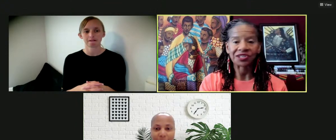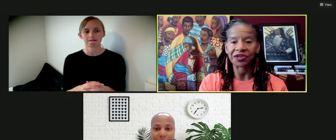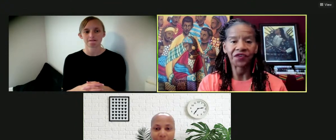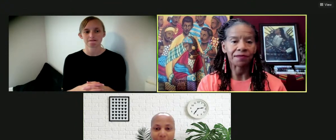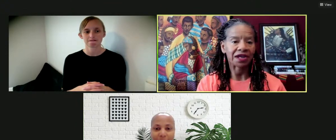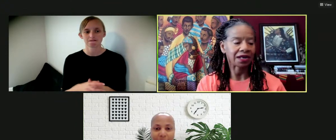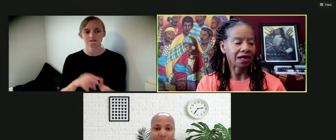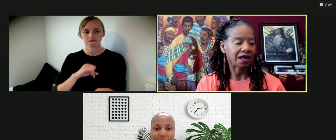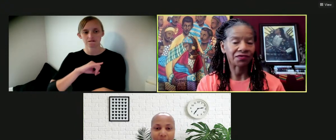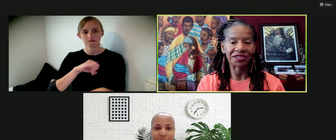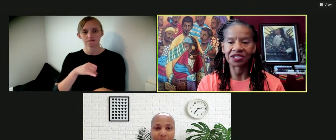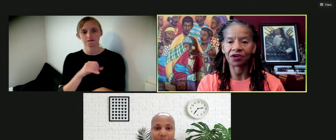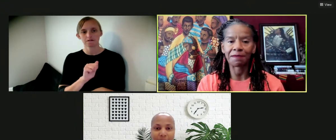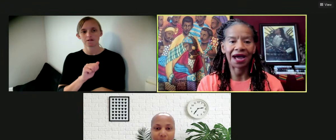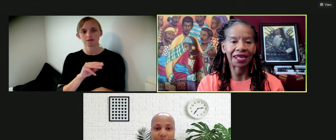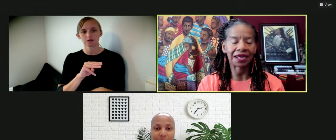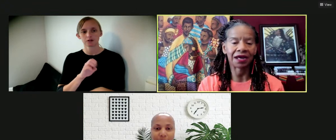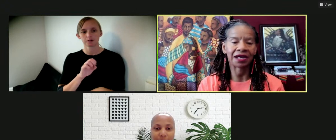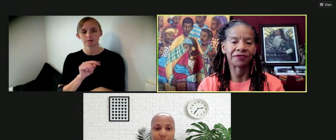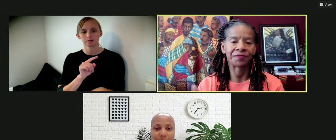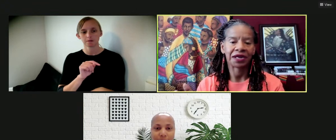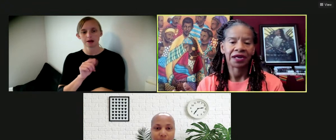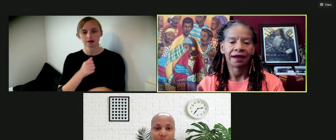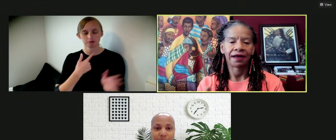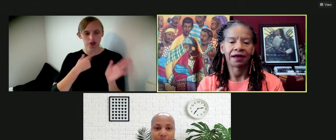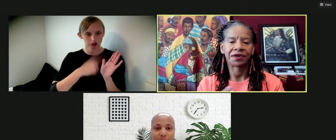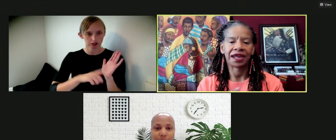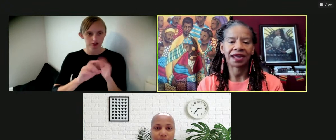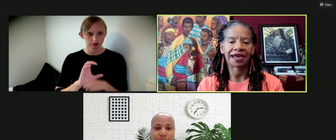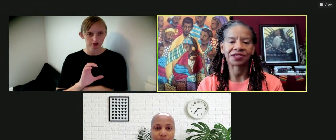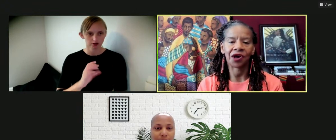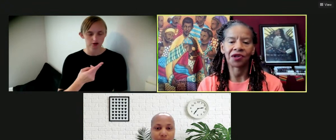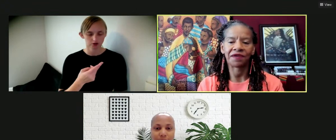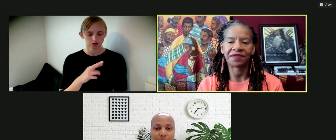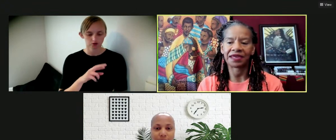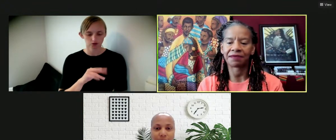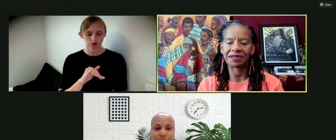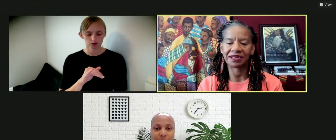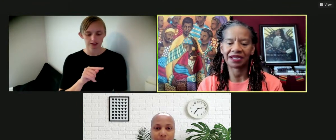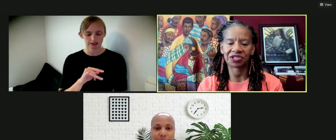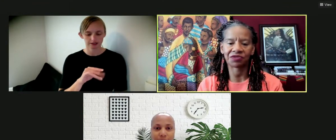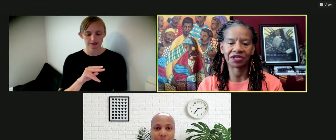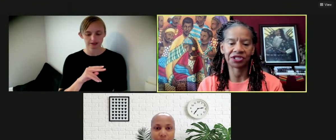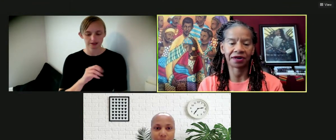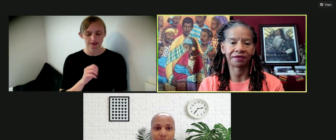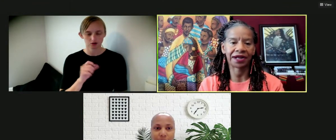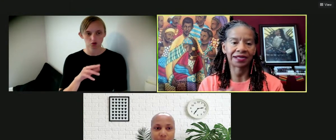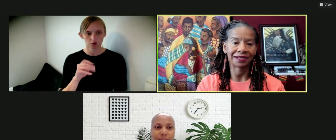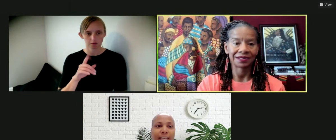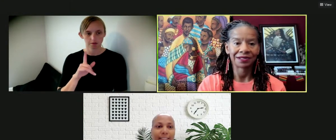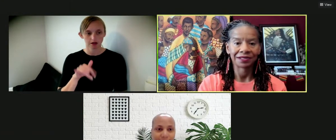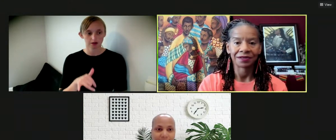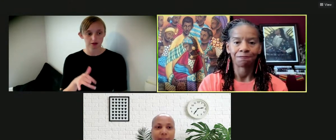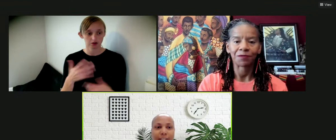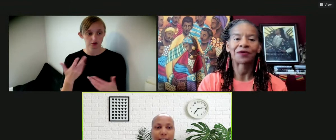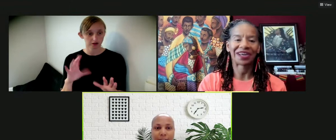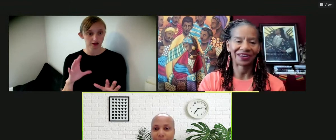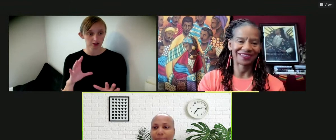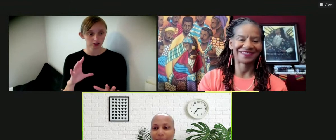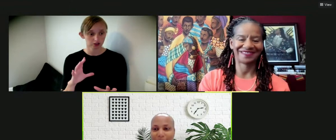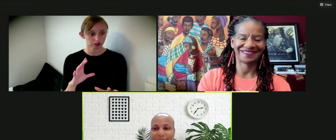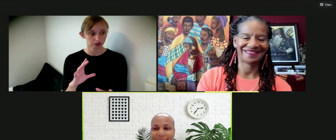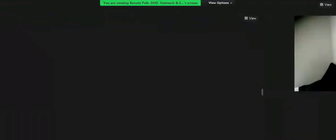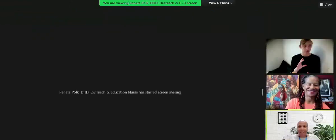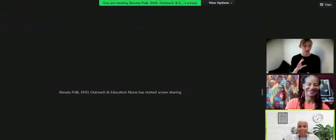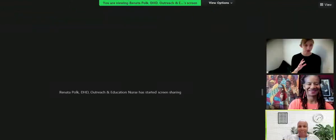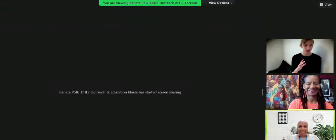And I'm just confirming, Christine or Molly, Renetta has all of the ability to screen share, correct? Yes, there we go. She has